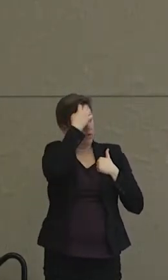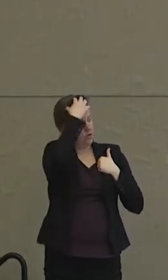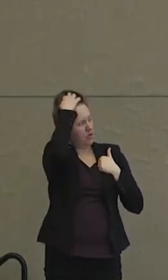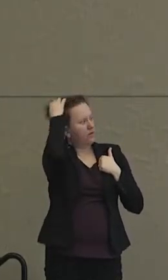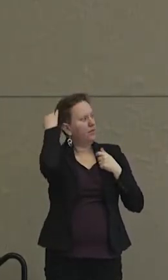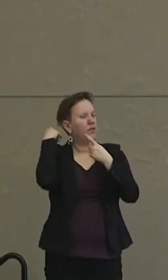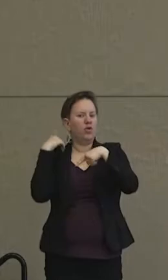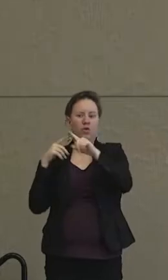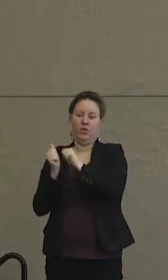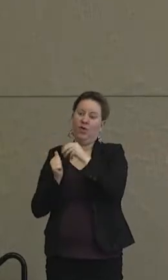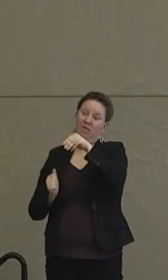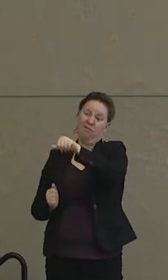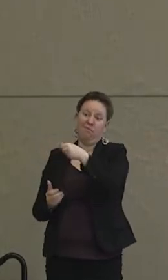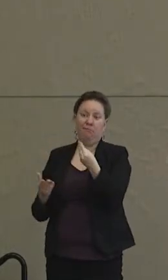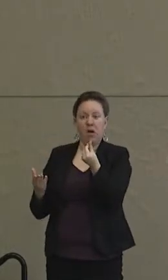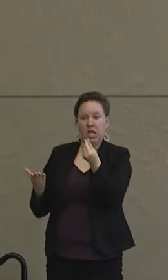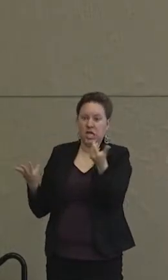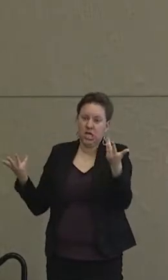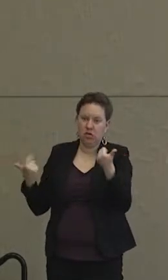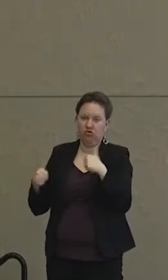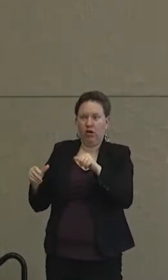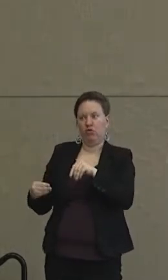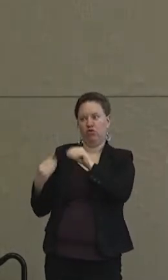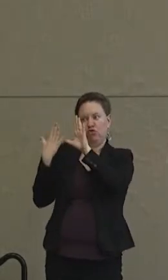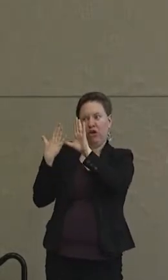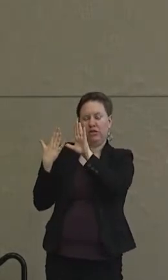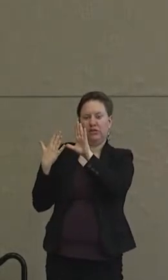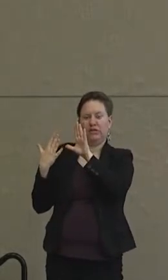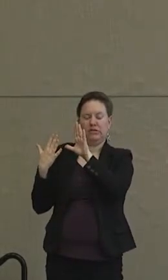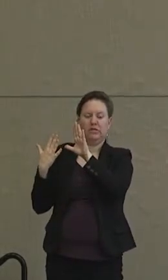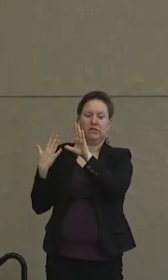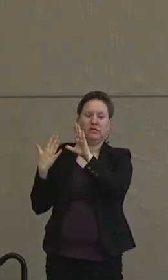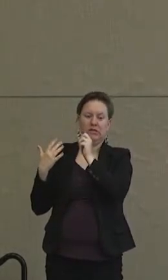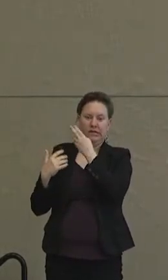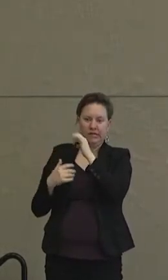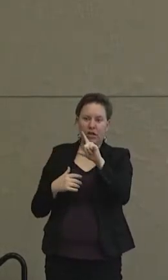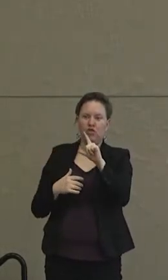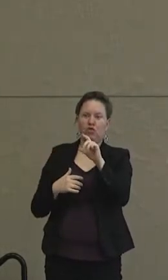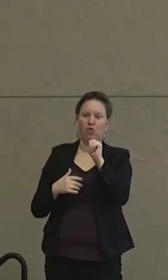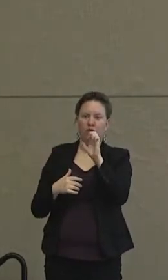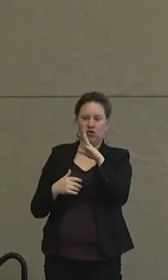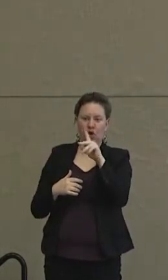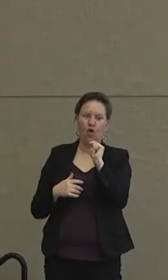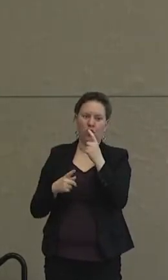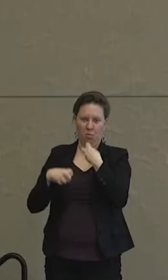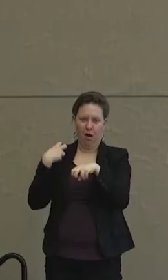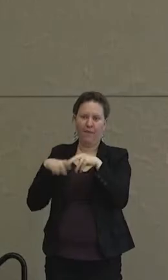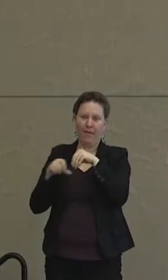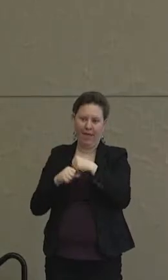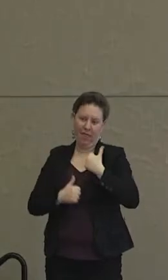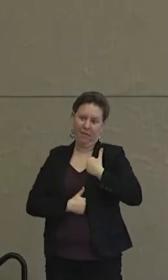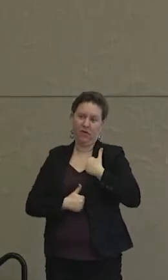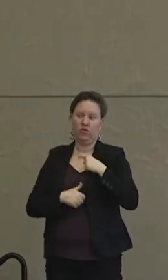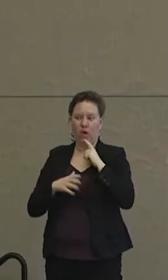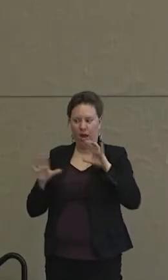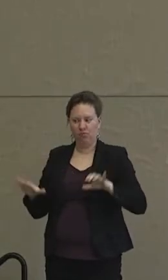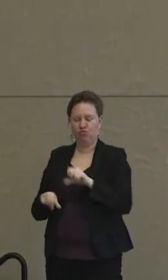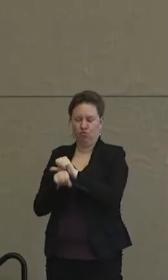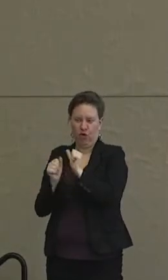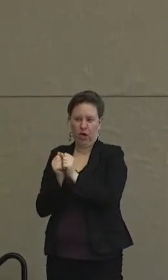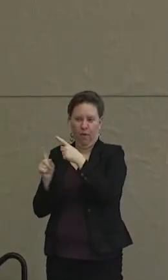they're the only ones with money that are trying to address the sexual assault problem. So doing some